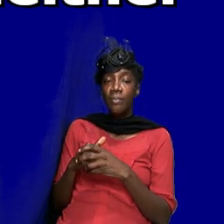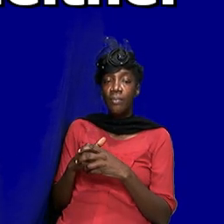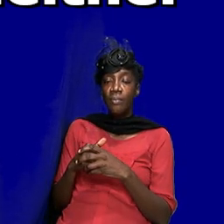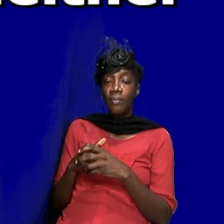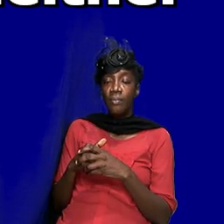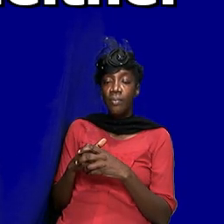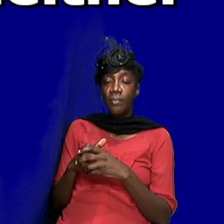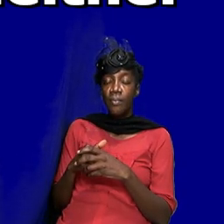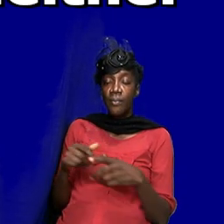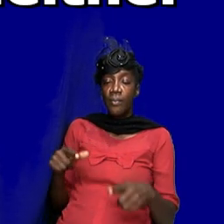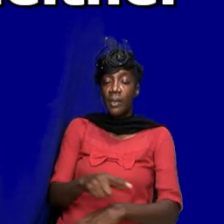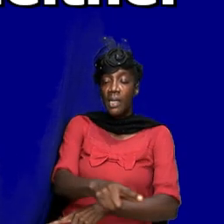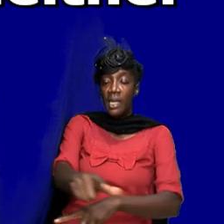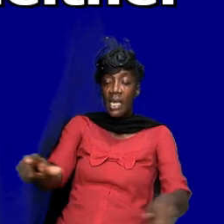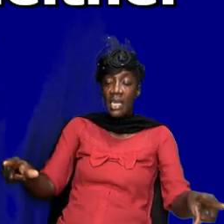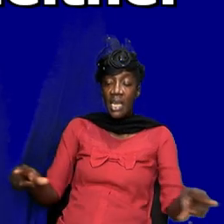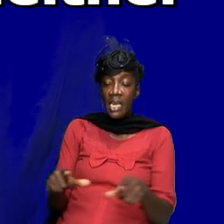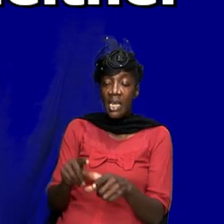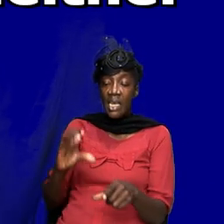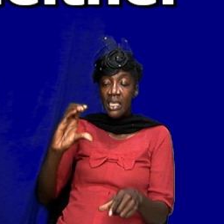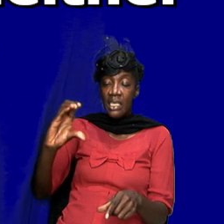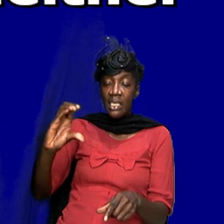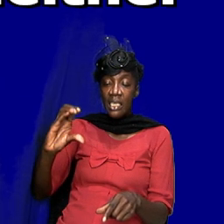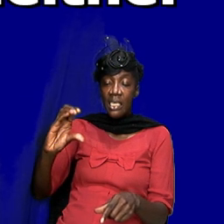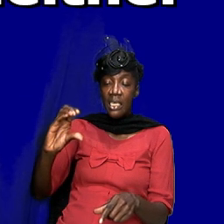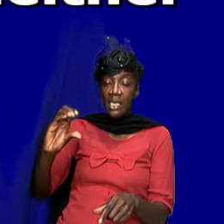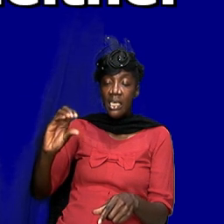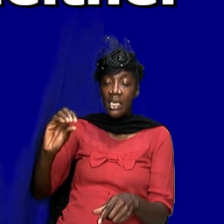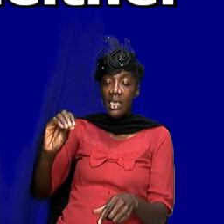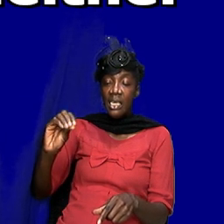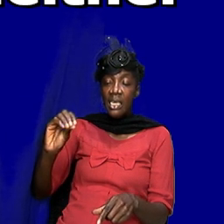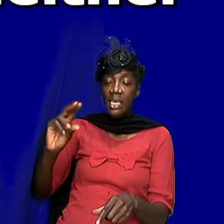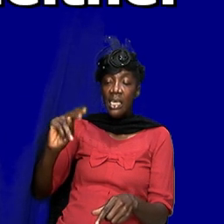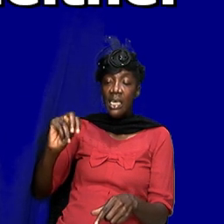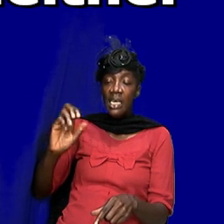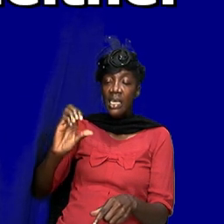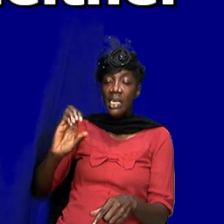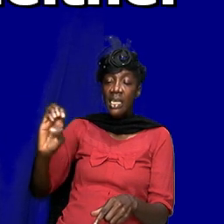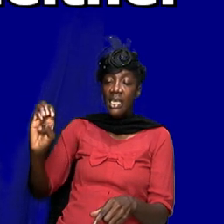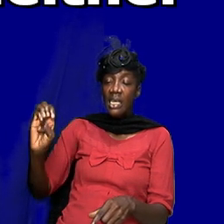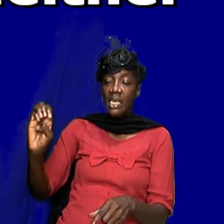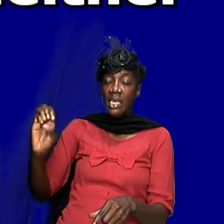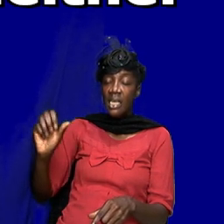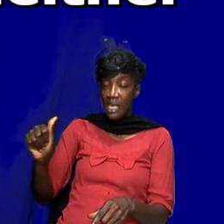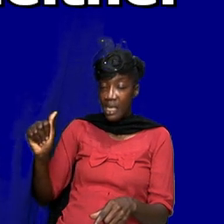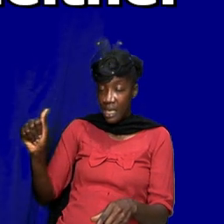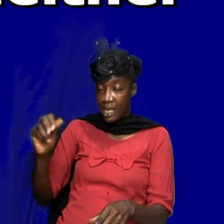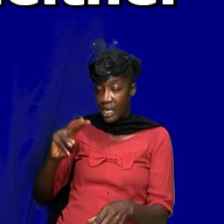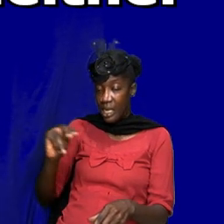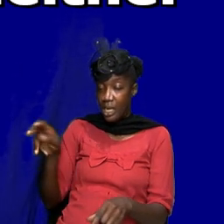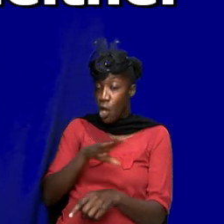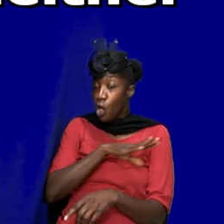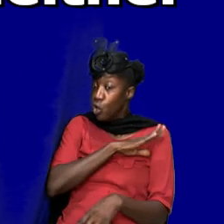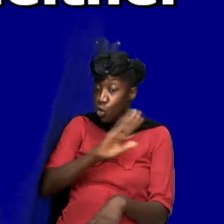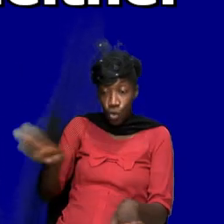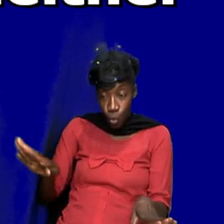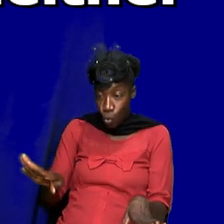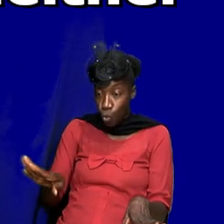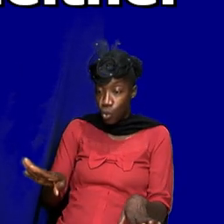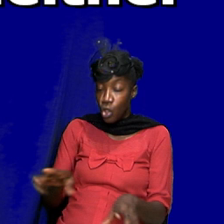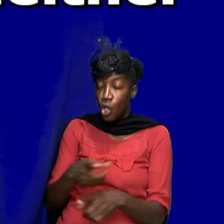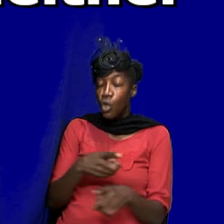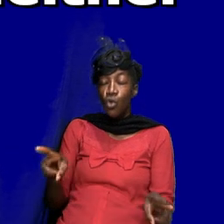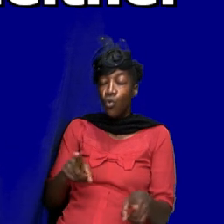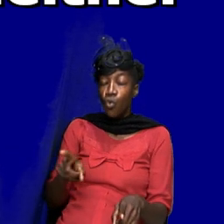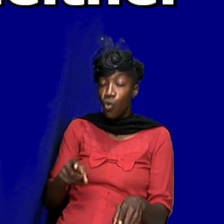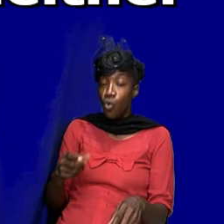And the land of Canaan that I know bring you into, you shall not do what you see the nations around